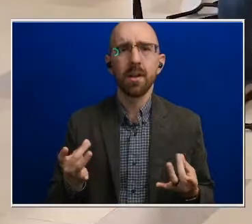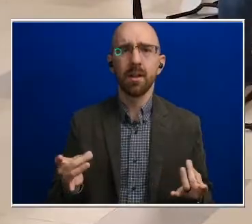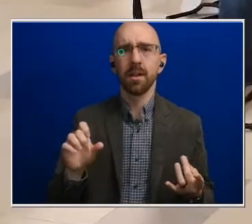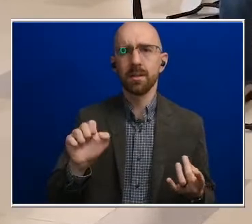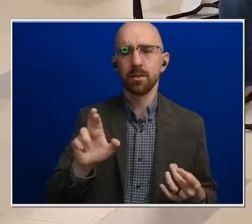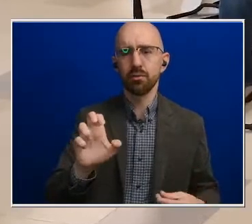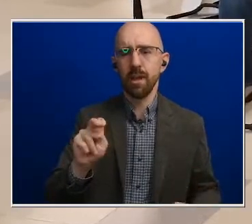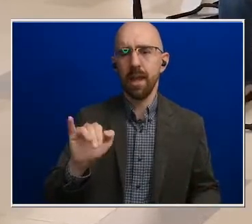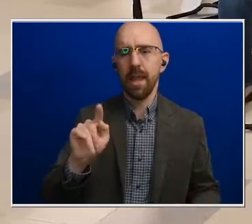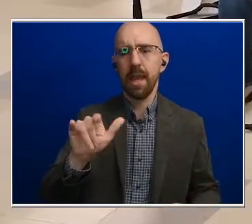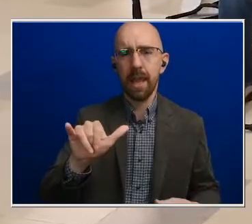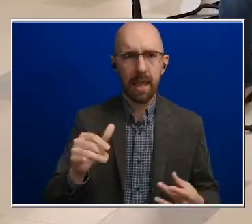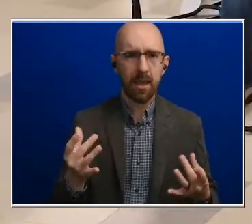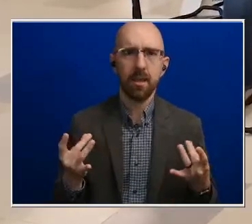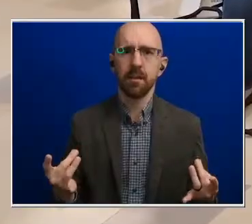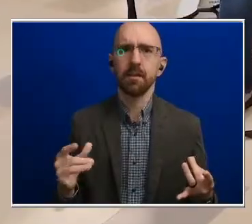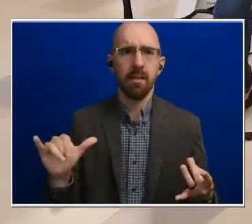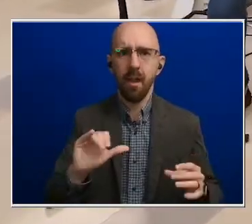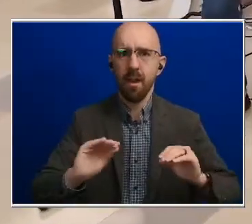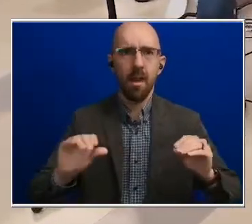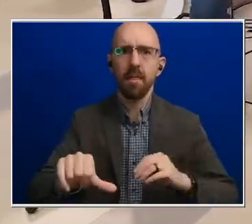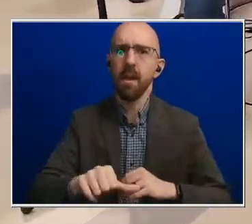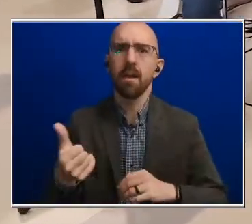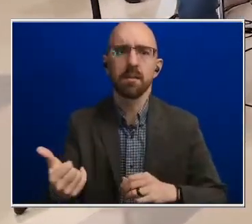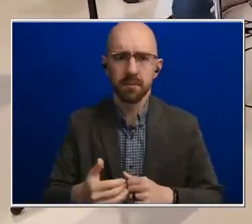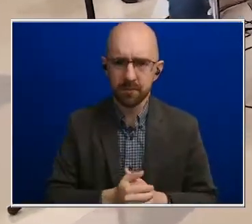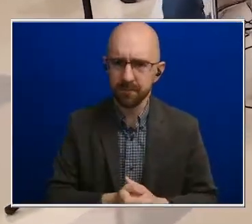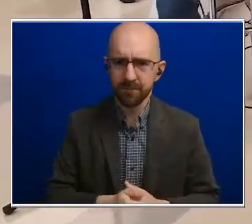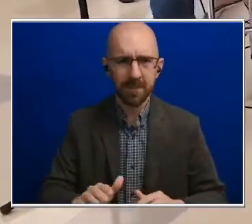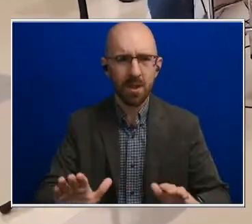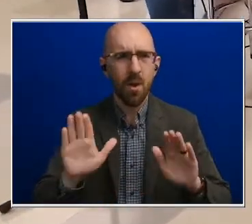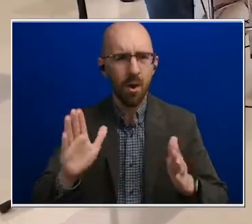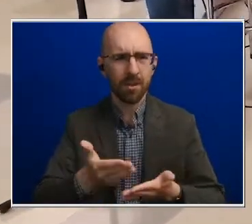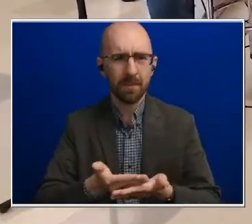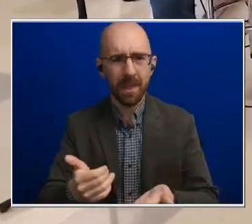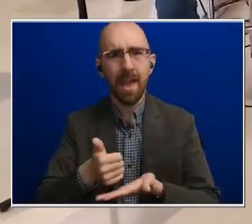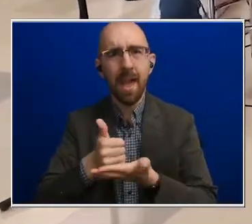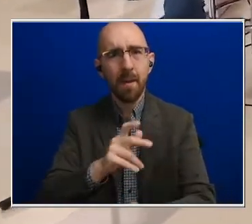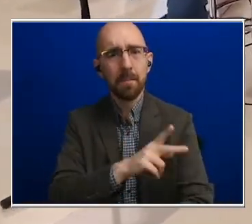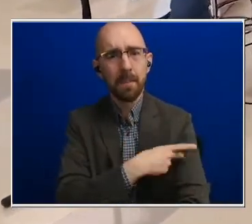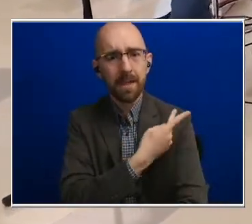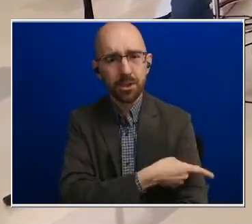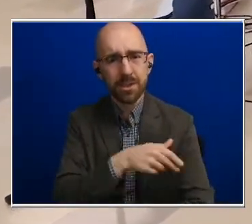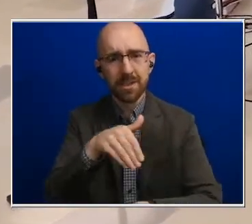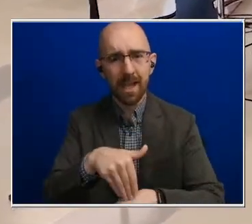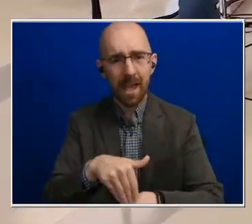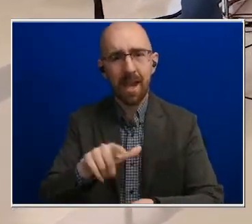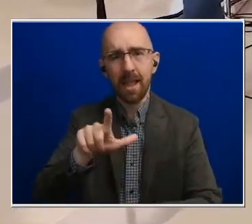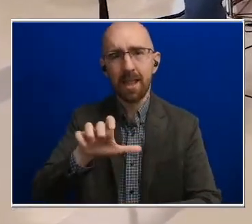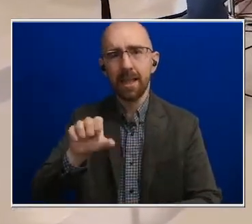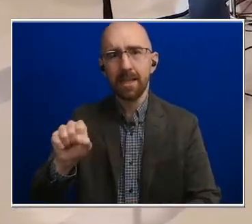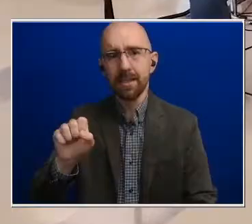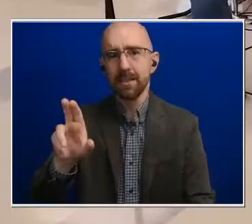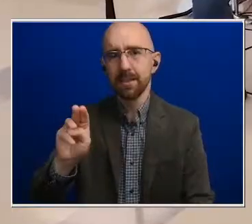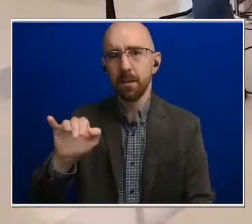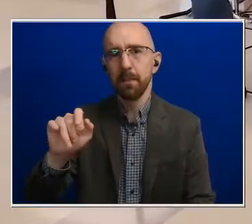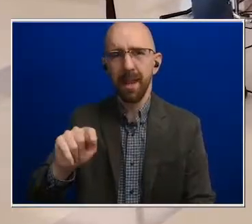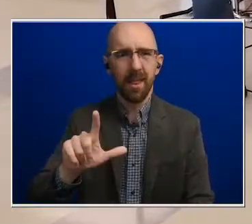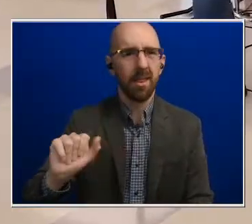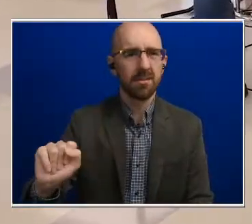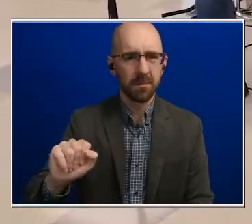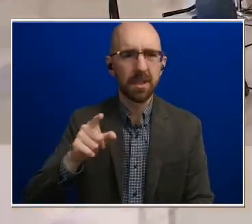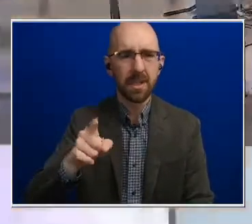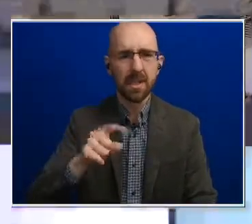other. That's an awesome thing, helping patients out at the Lee Summit Infusions Clinic. And now, I'm sure